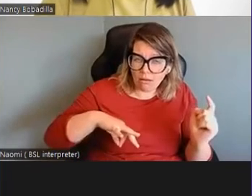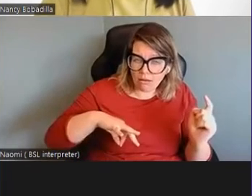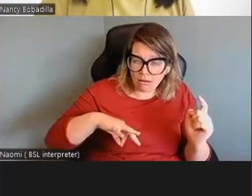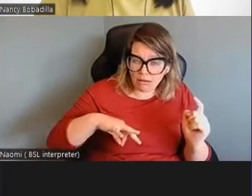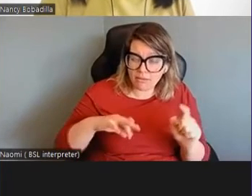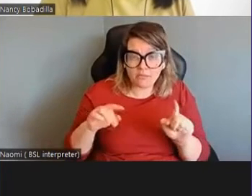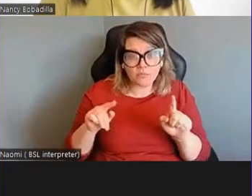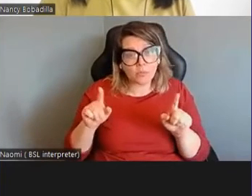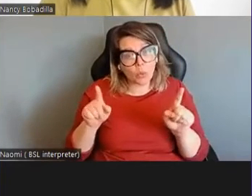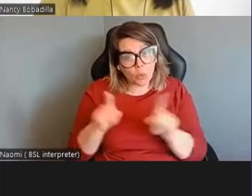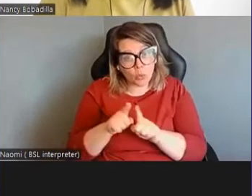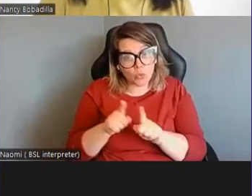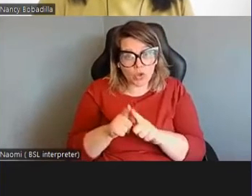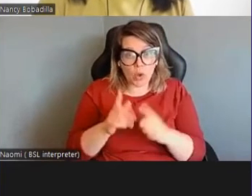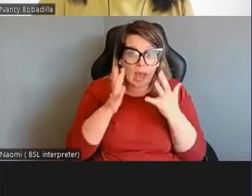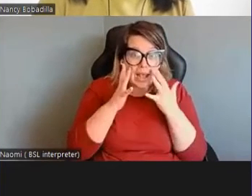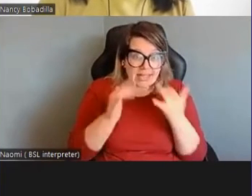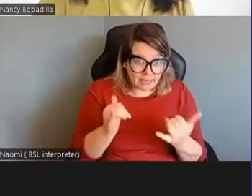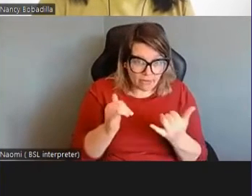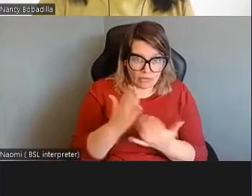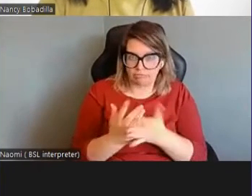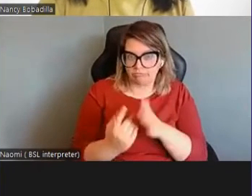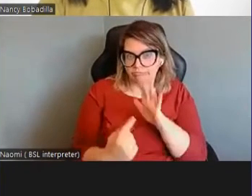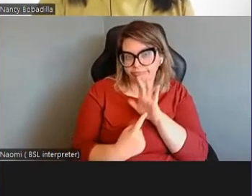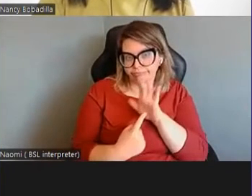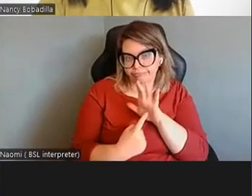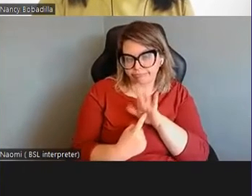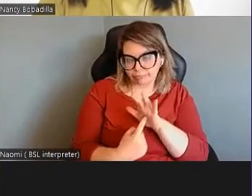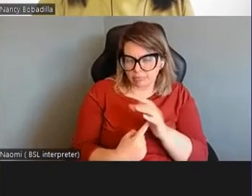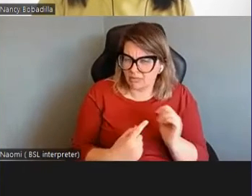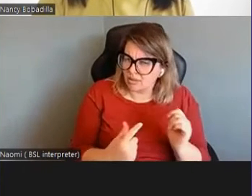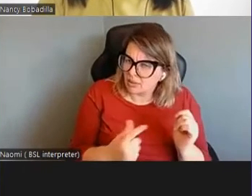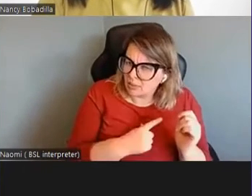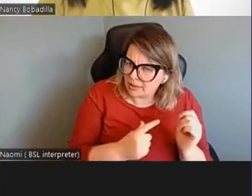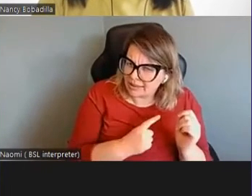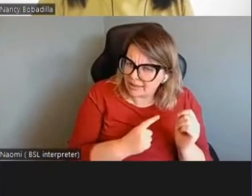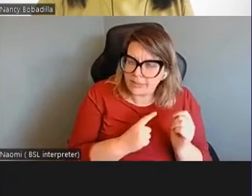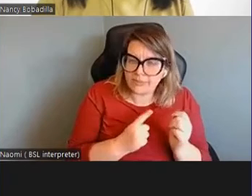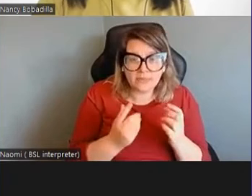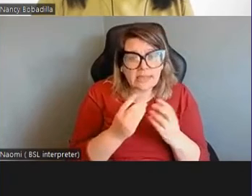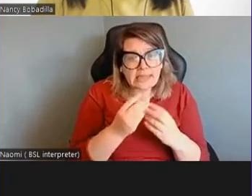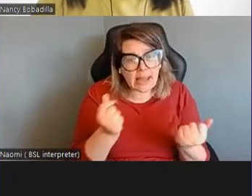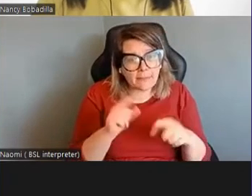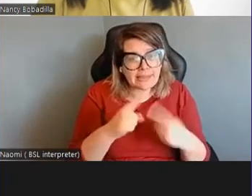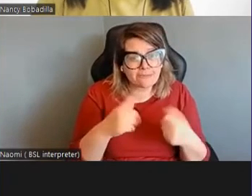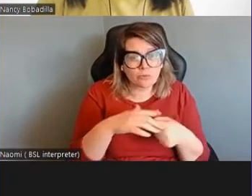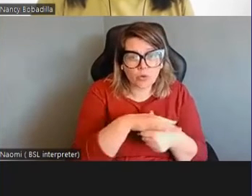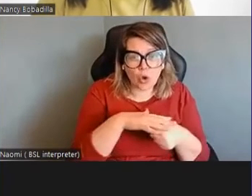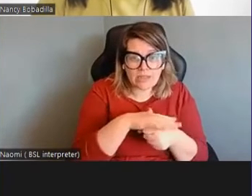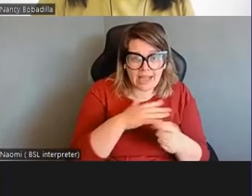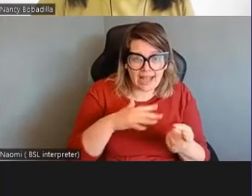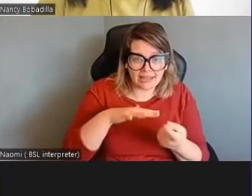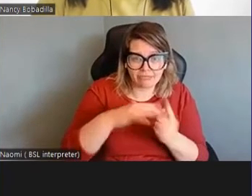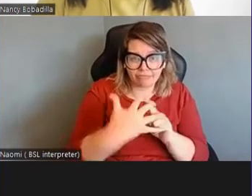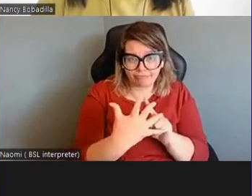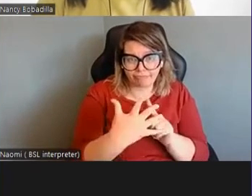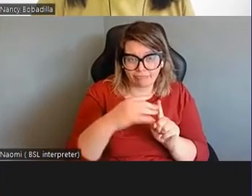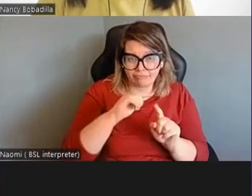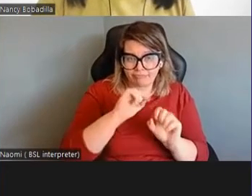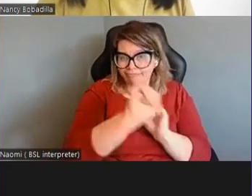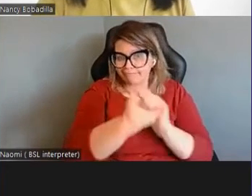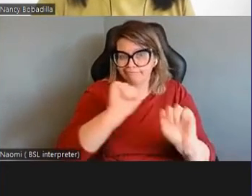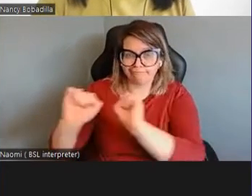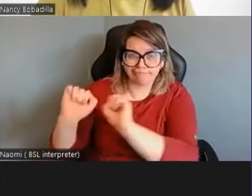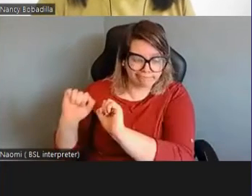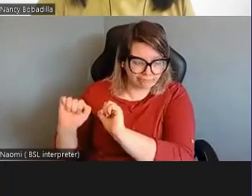saying that experimentation is key. Why is that? Because not all contexts are the same. And so practitioners will